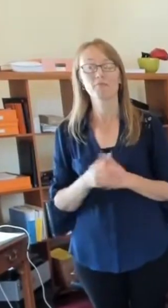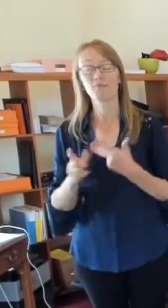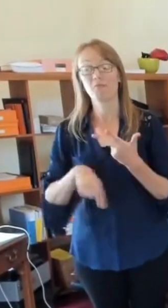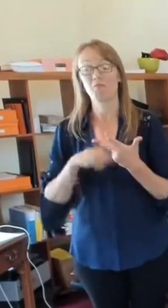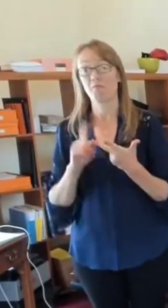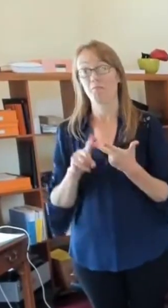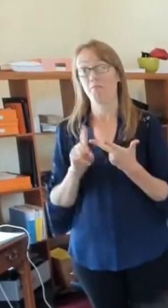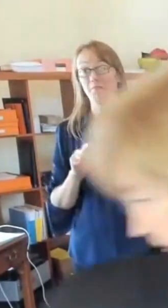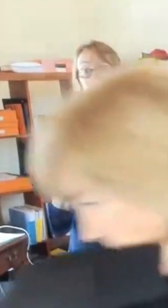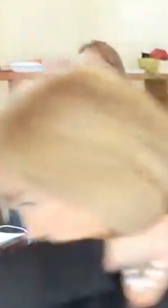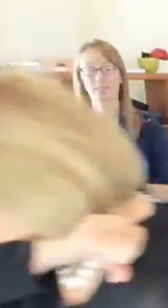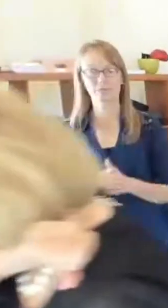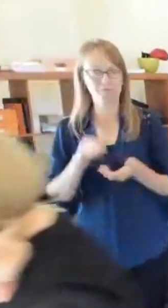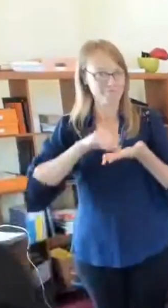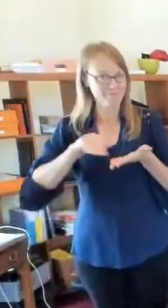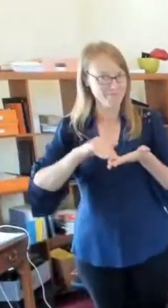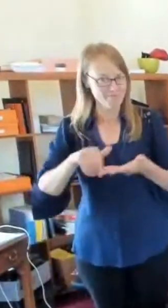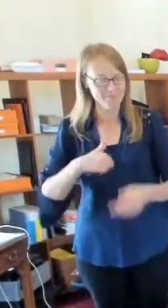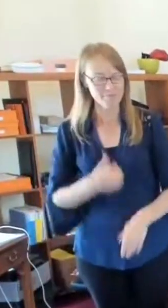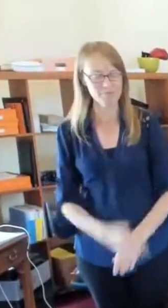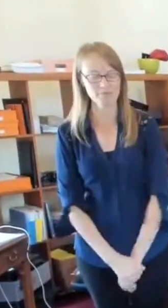downtown,